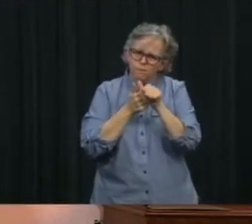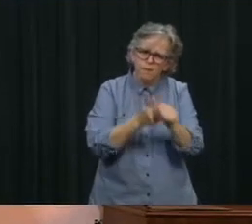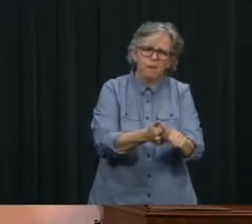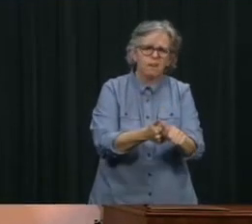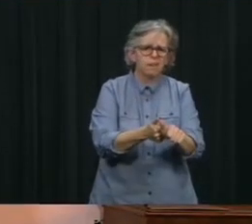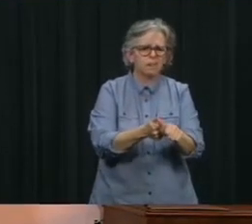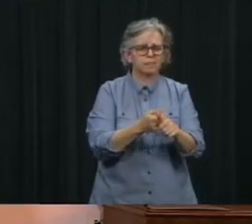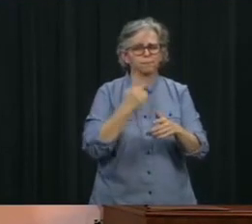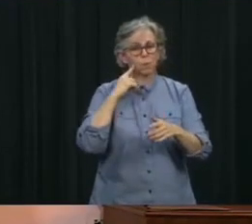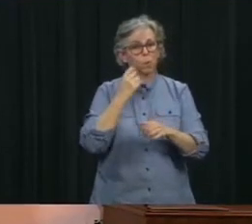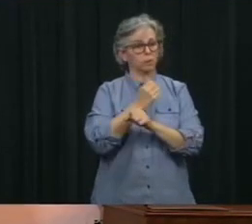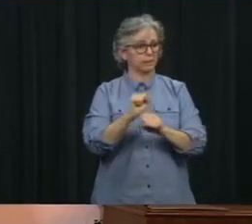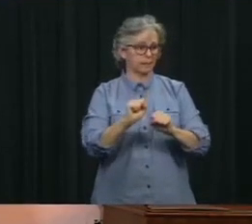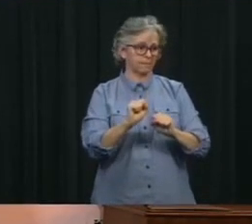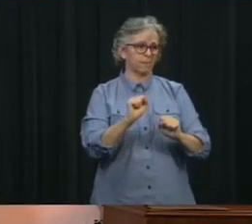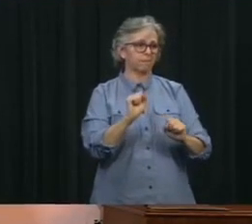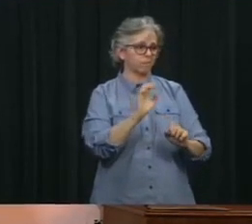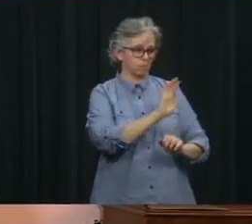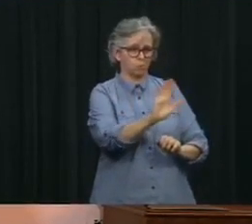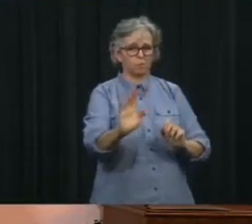precautions, separating people,